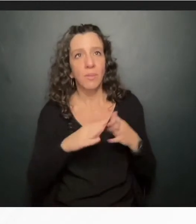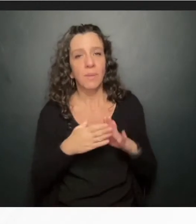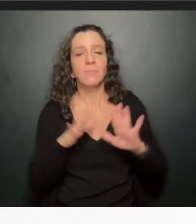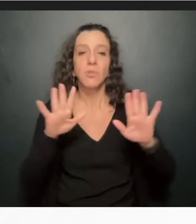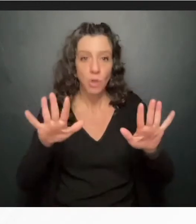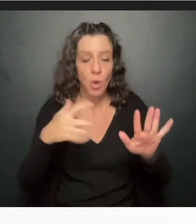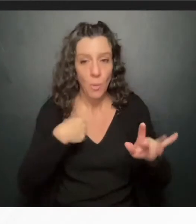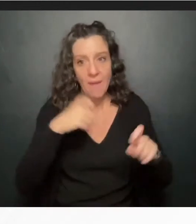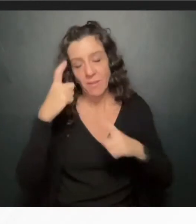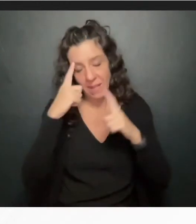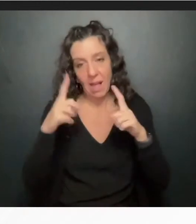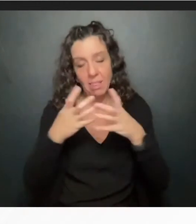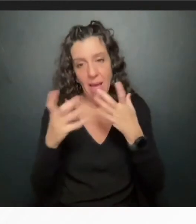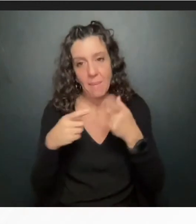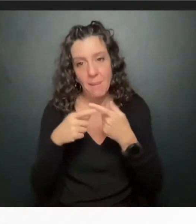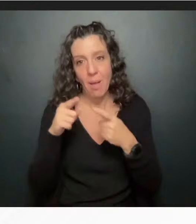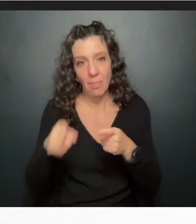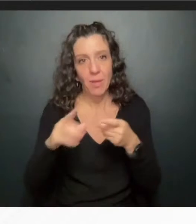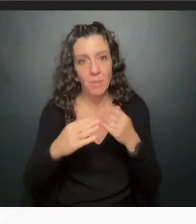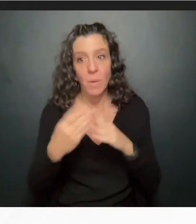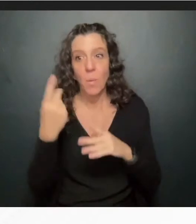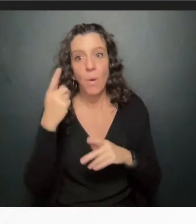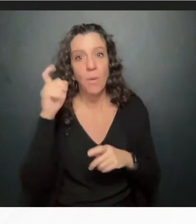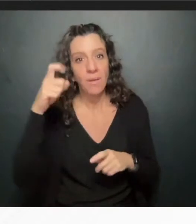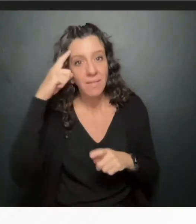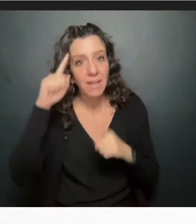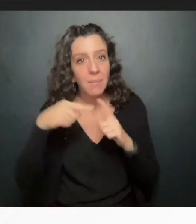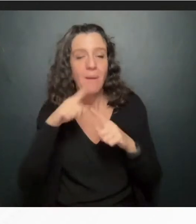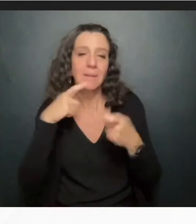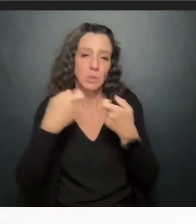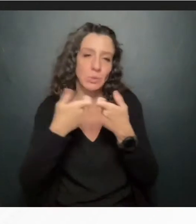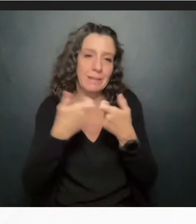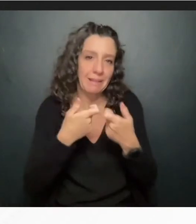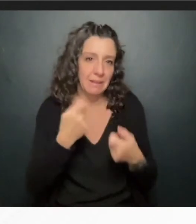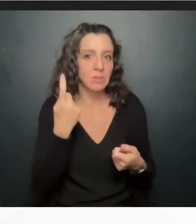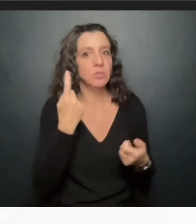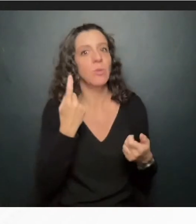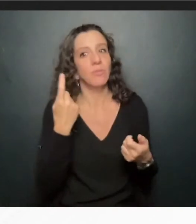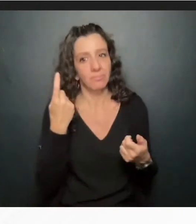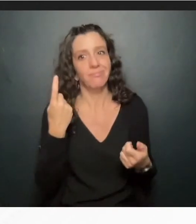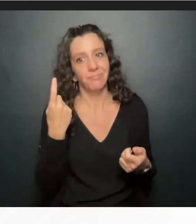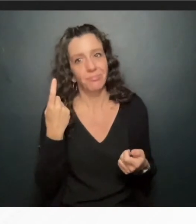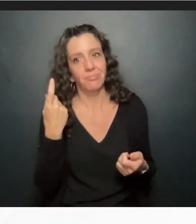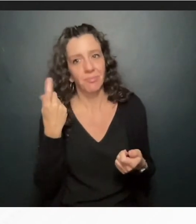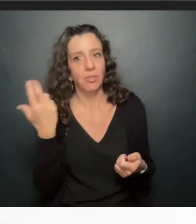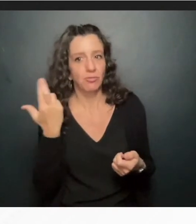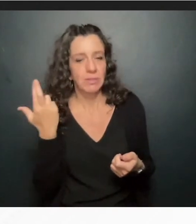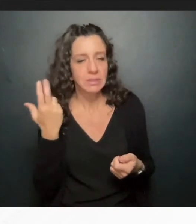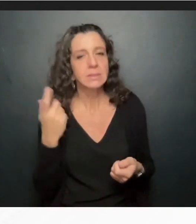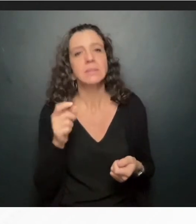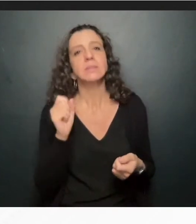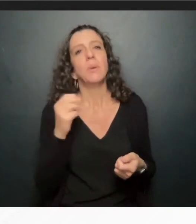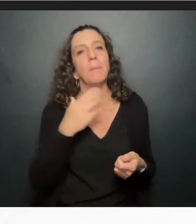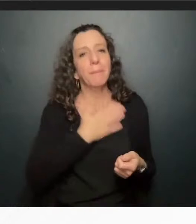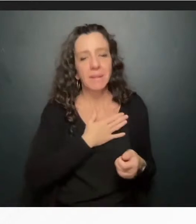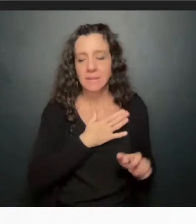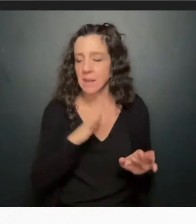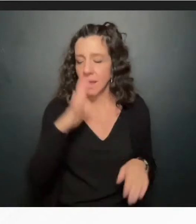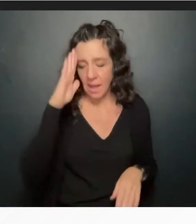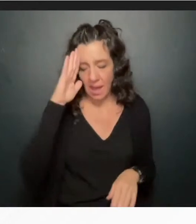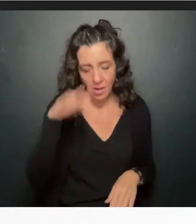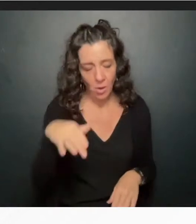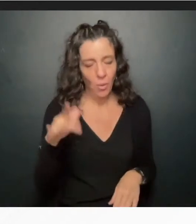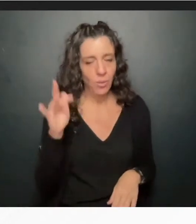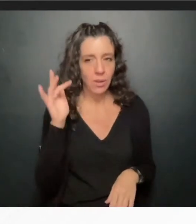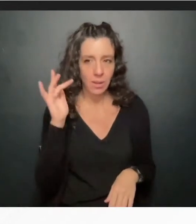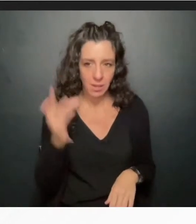one is utilities. And so that is some of the reason. And again, please, I know it's an inconvenience,